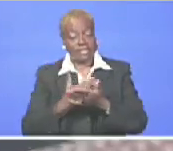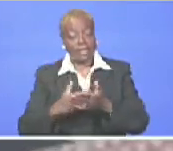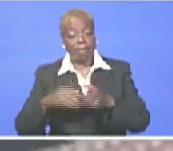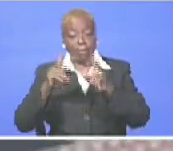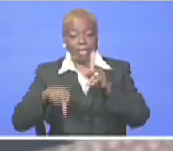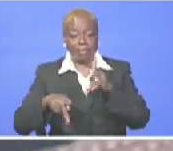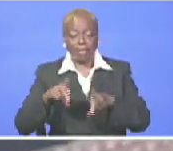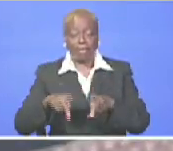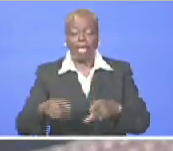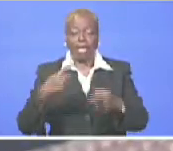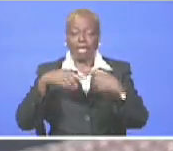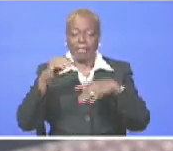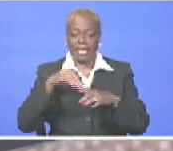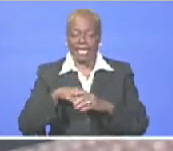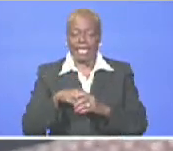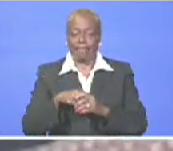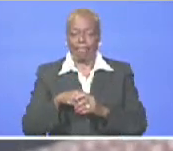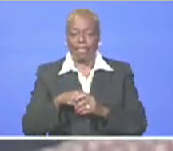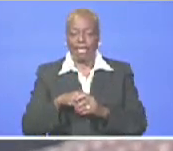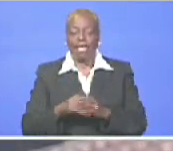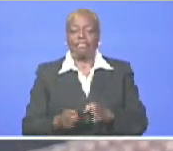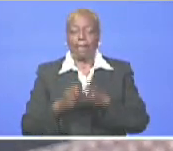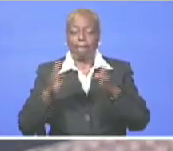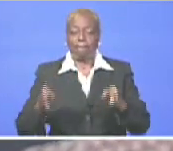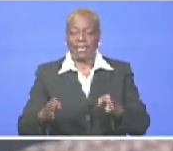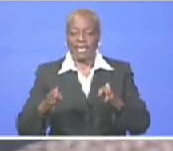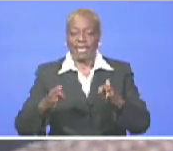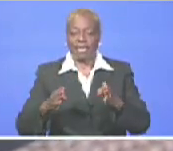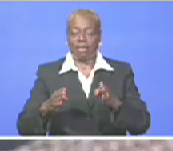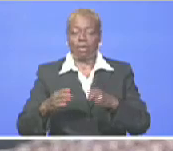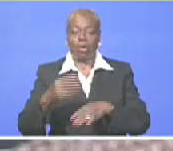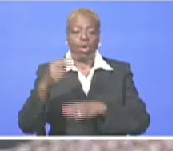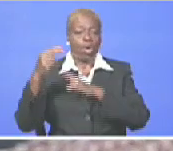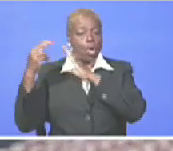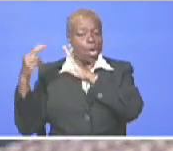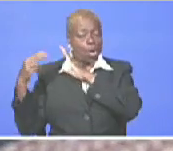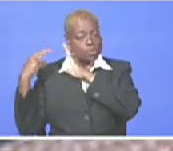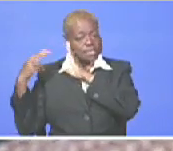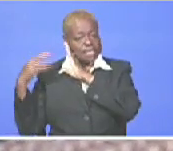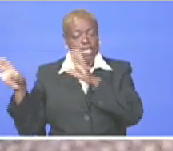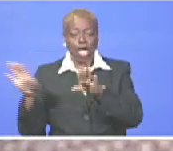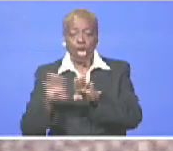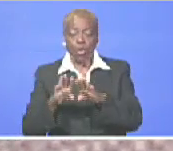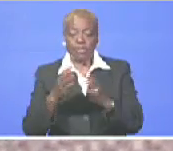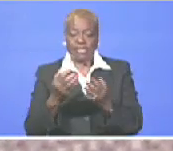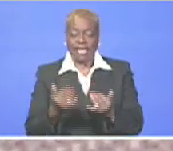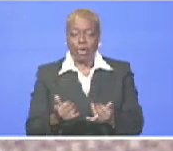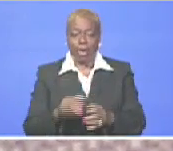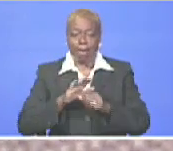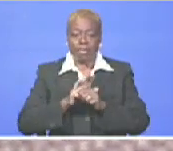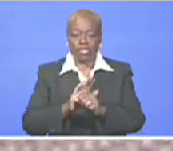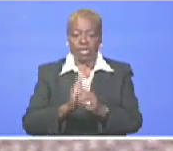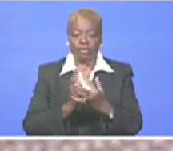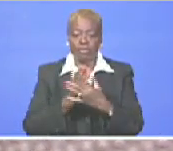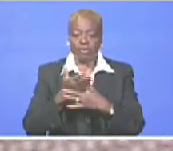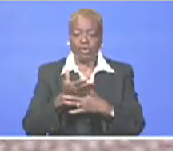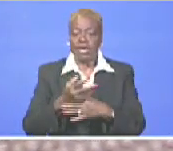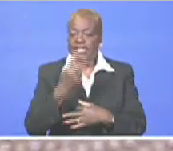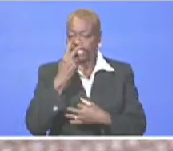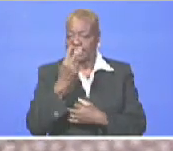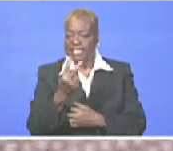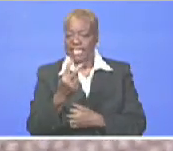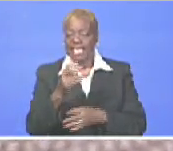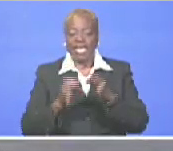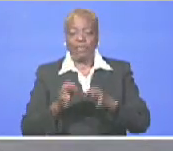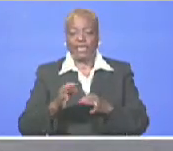in. The most big hotels and resorts are closed at this moment, and we're pushing through to try to see if we could get things